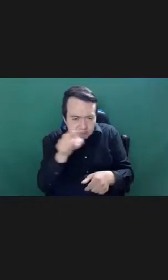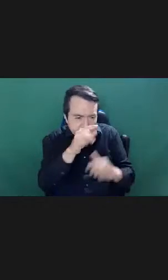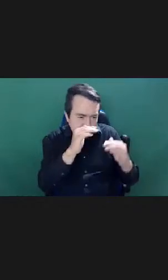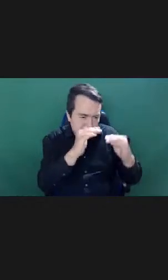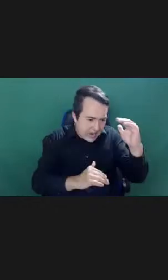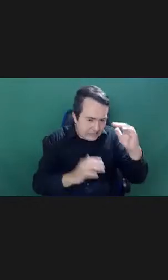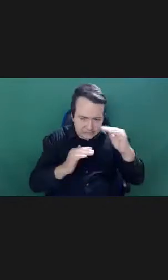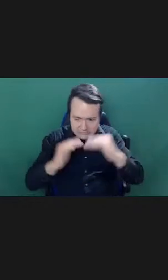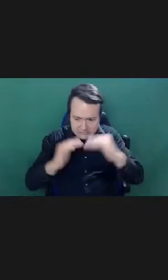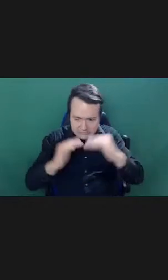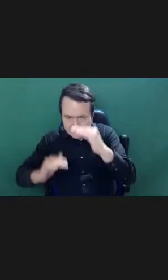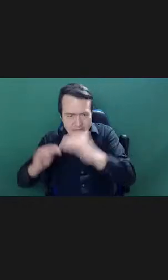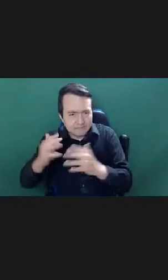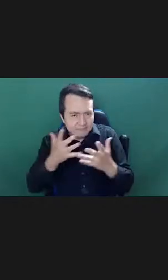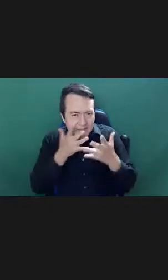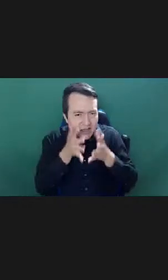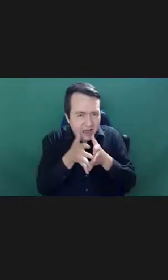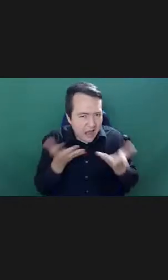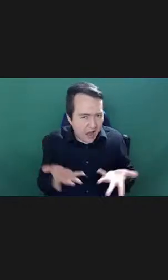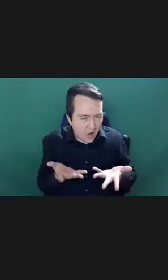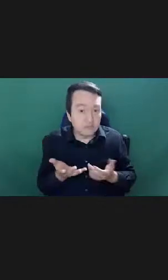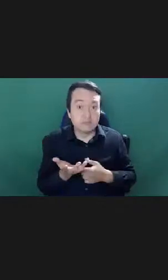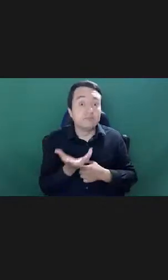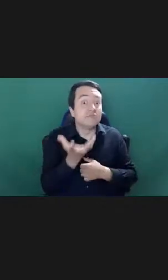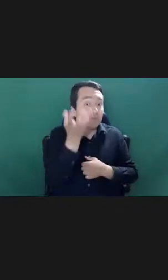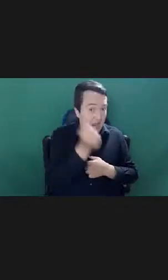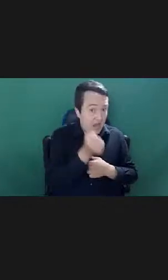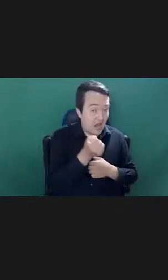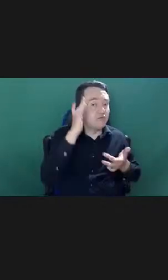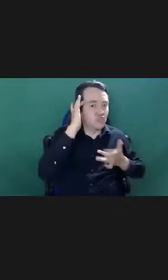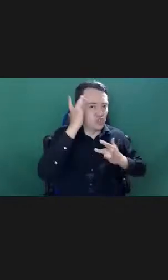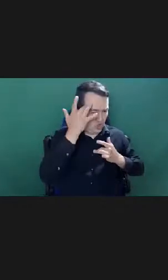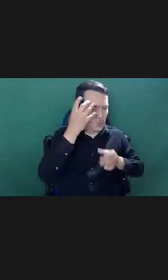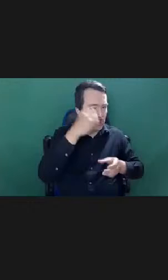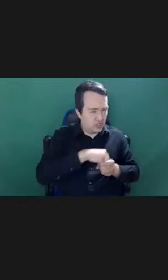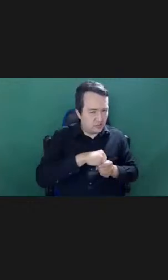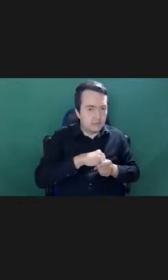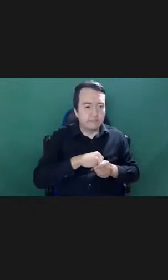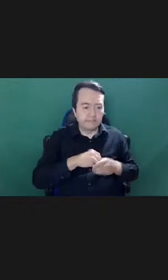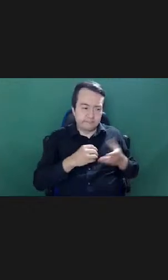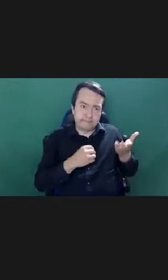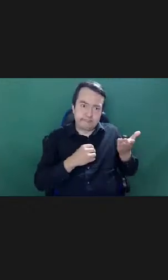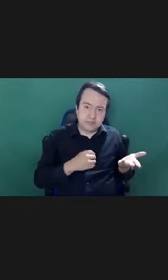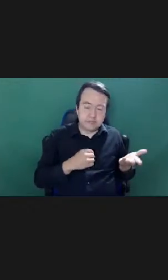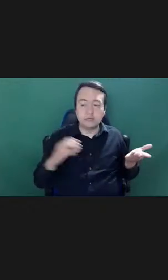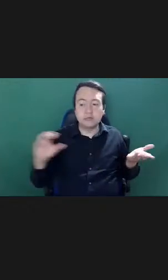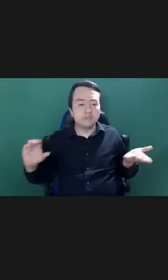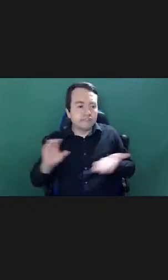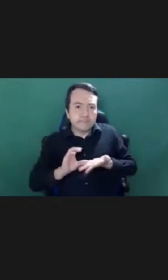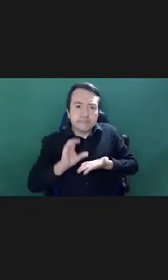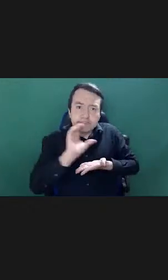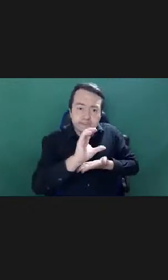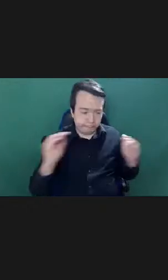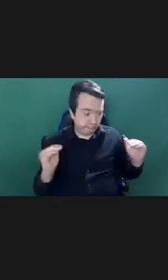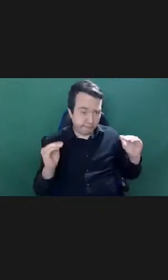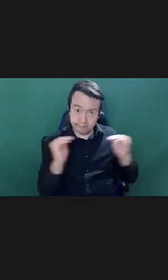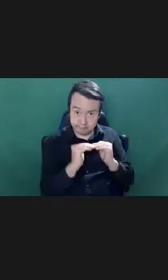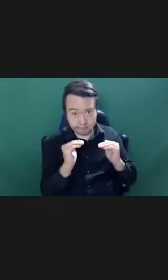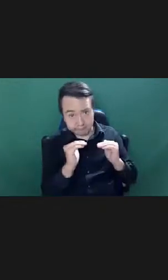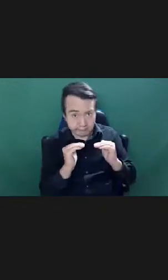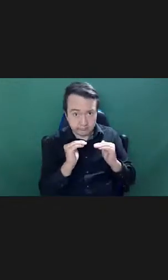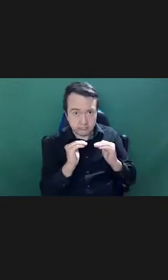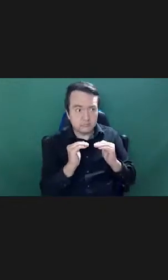health. We're also going to talk about effective coverage for major depressive disorder. And then we're going to say a little bit about how